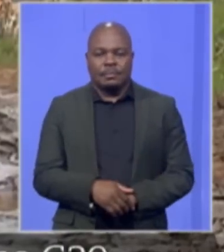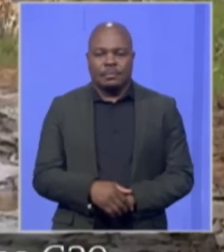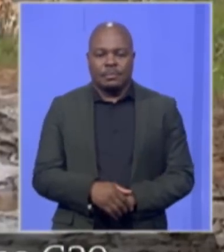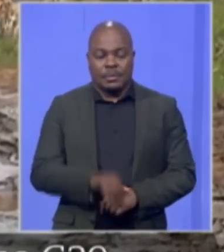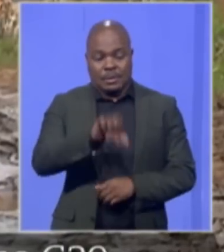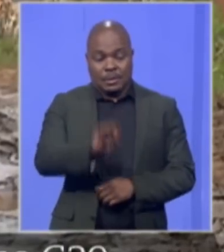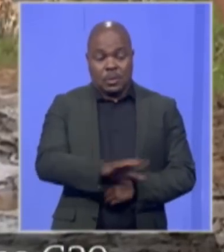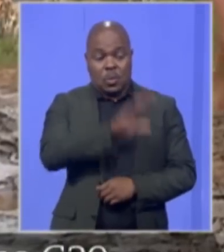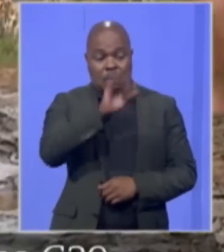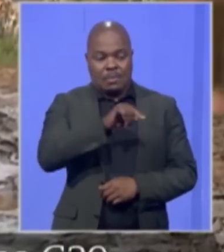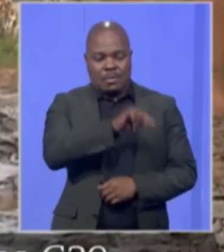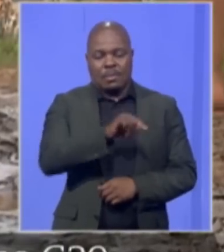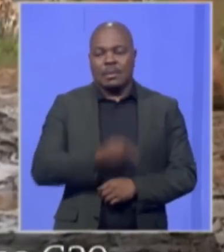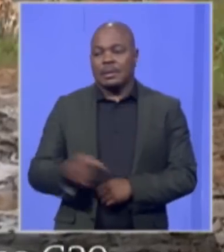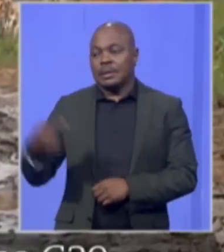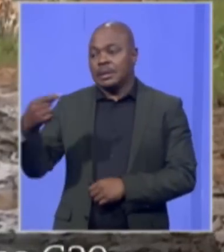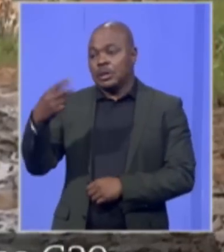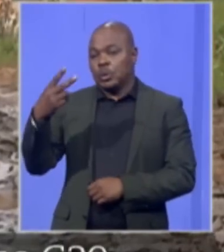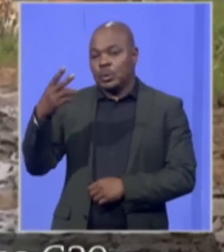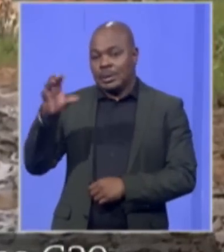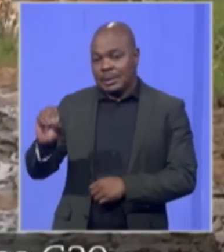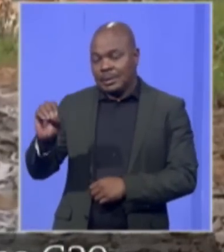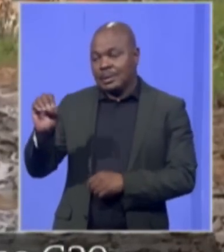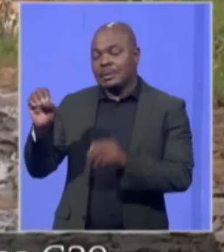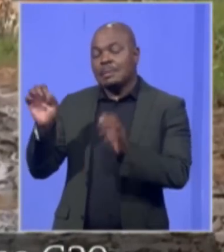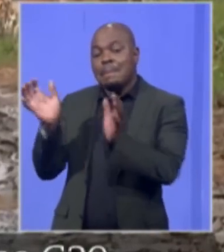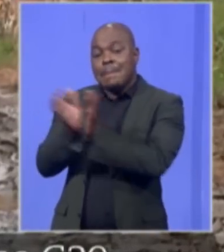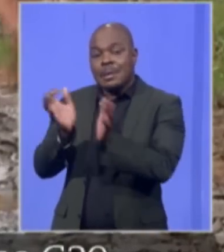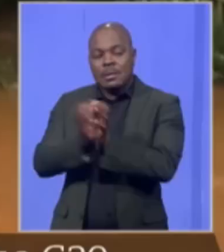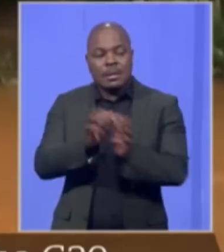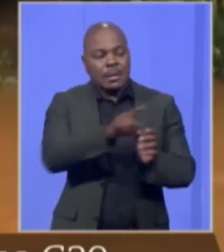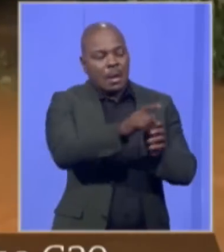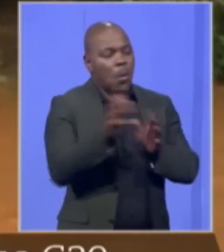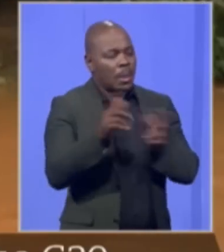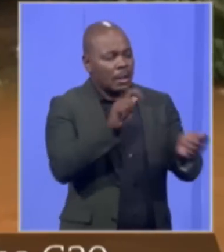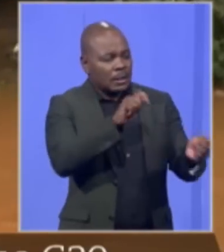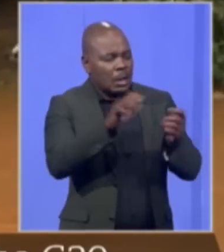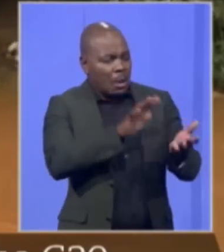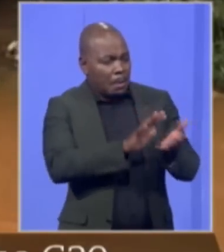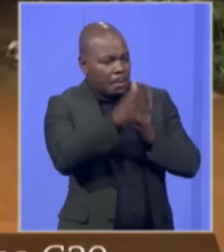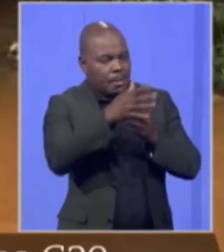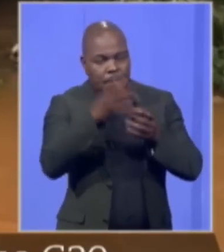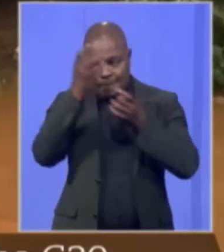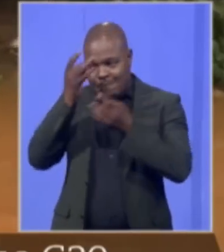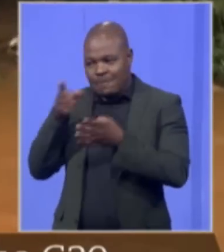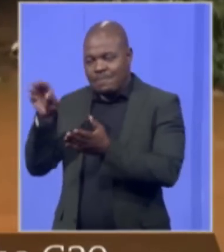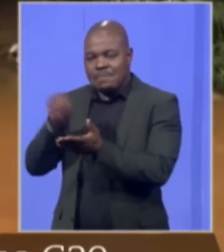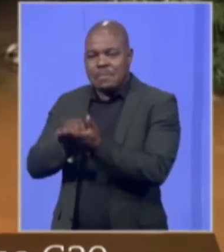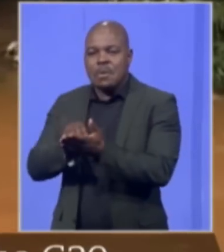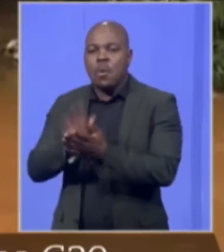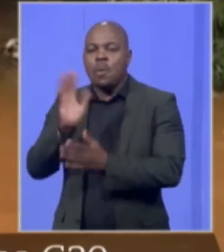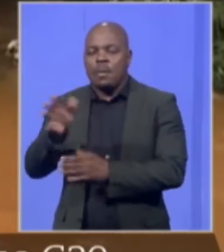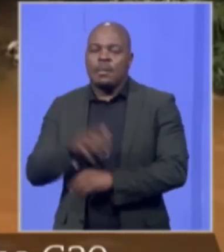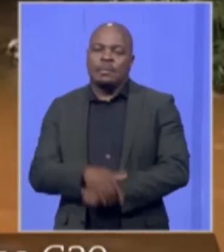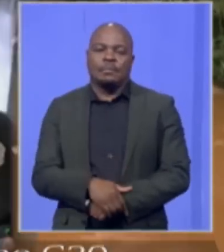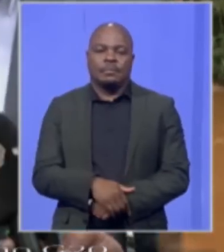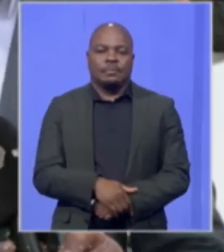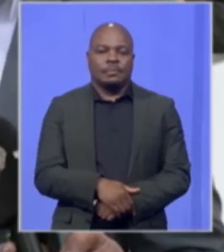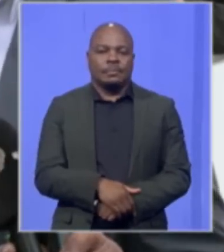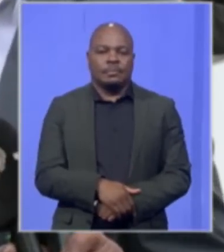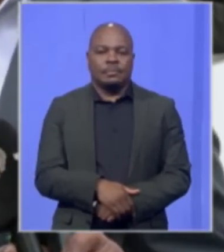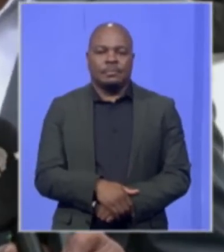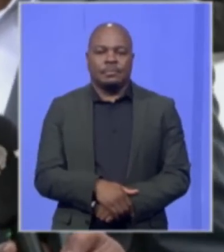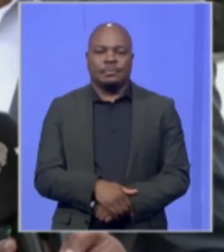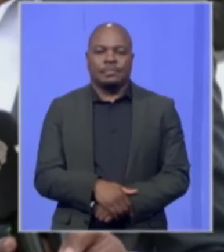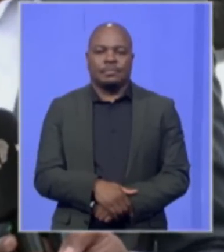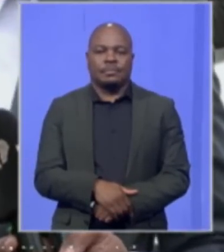Afrika Borwa e tla beha tshenyo e bakwang ke climate ho ba ka sehlohong dinaheng tsa G20. The most